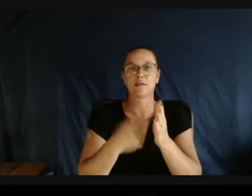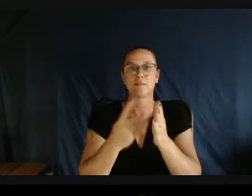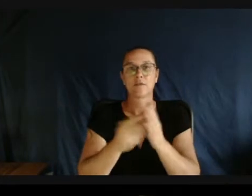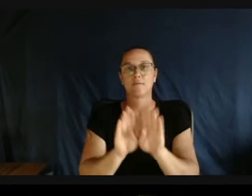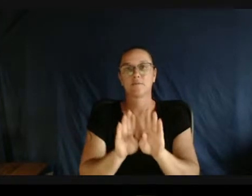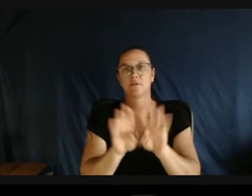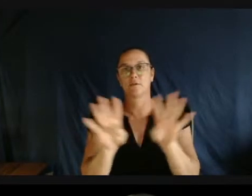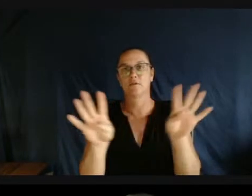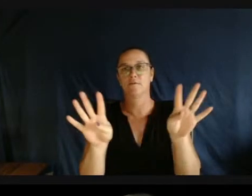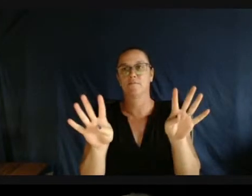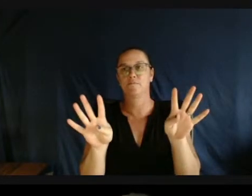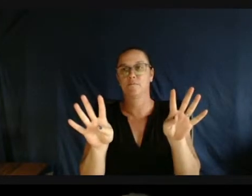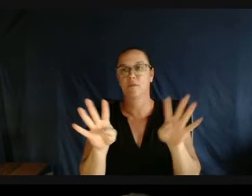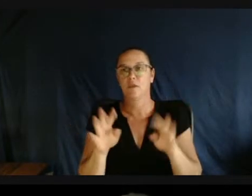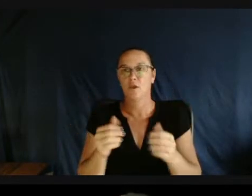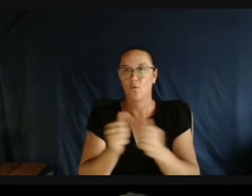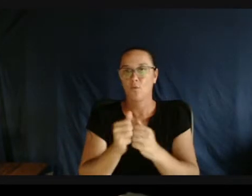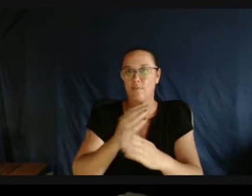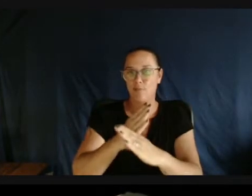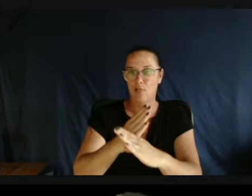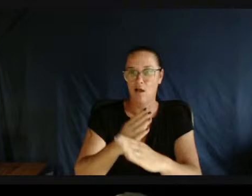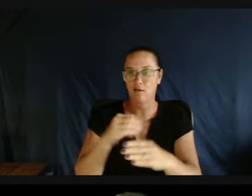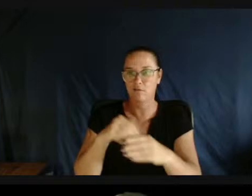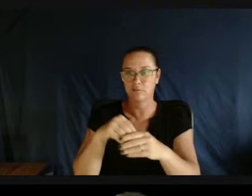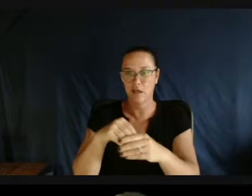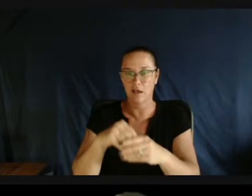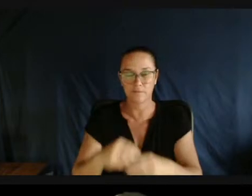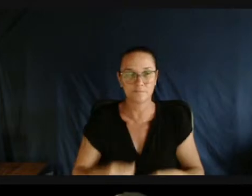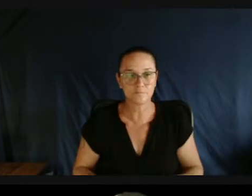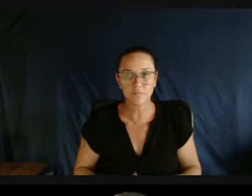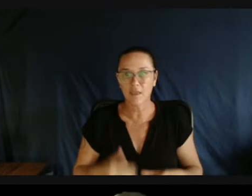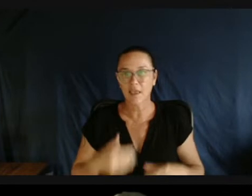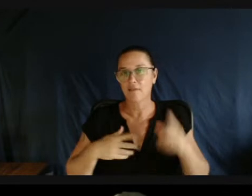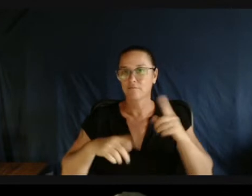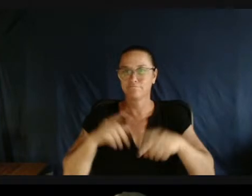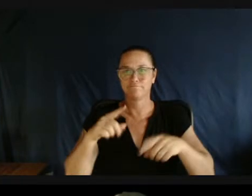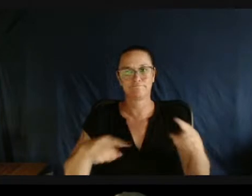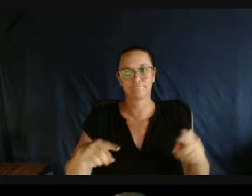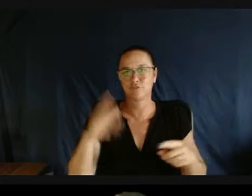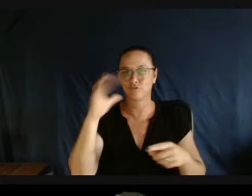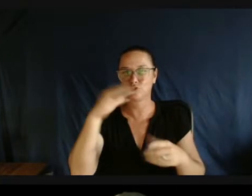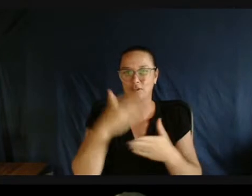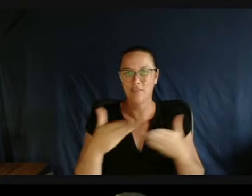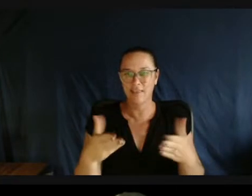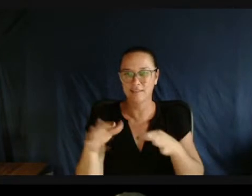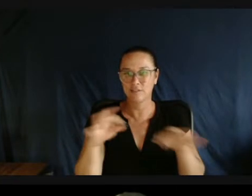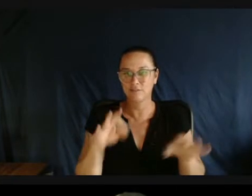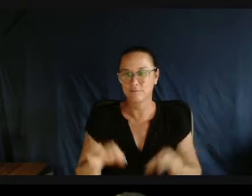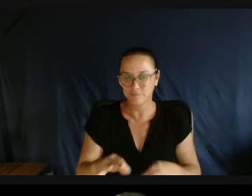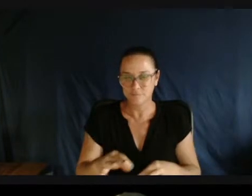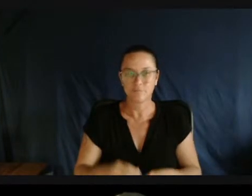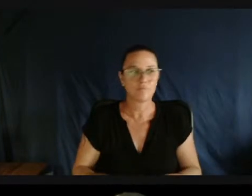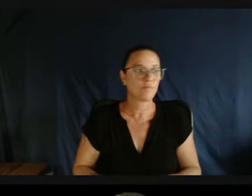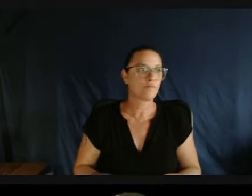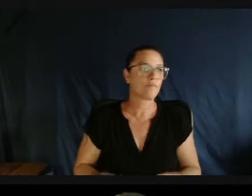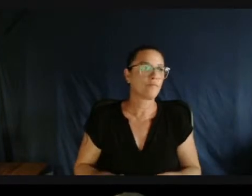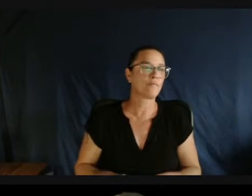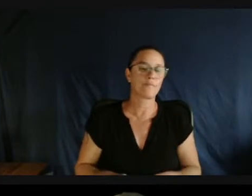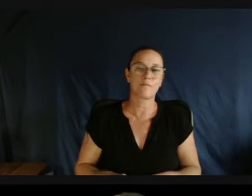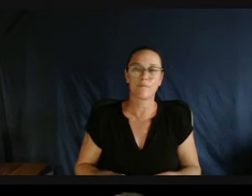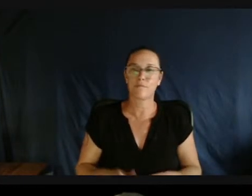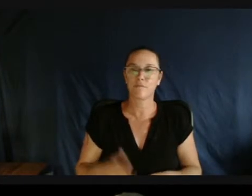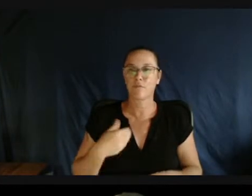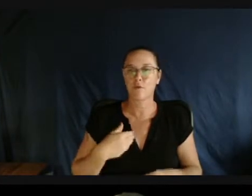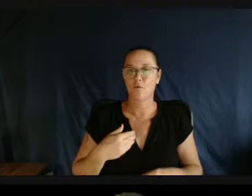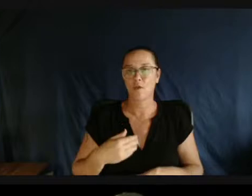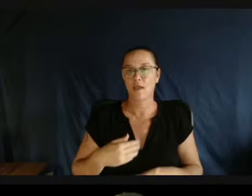with obstructions at the vent in there. There's all kinds of funky stuff they describe. There is our bar graph with the maximum fountain